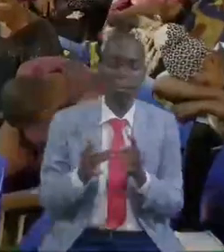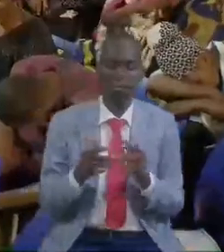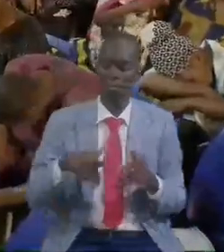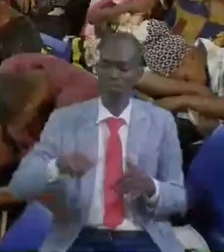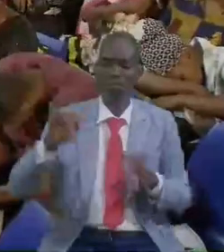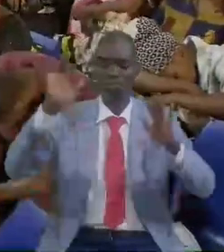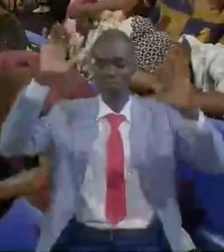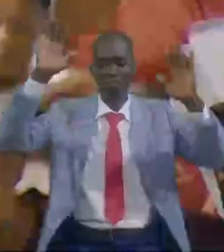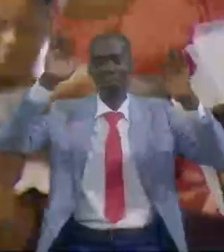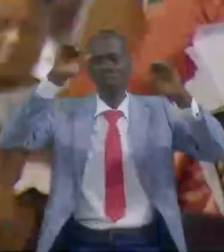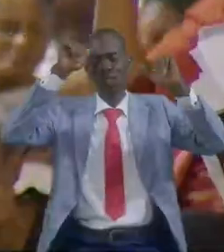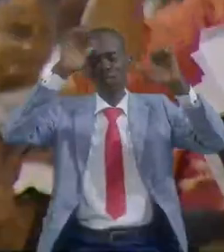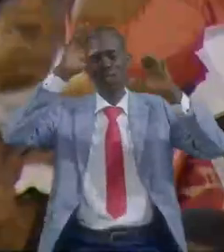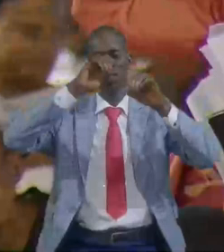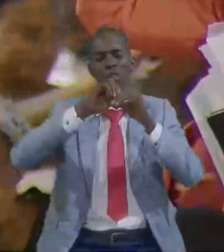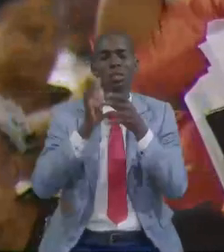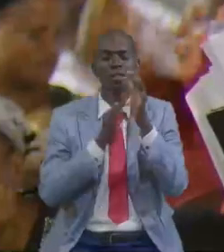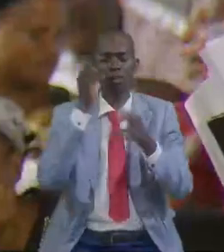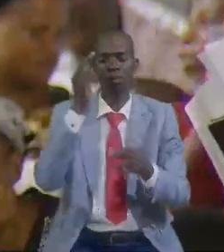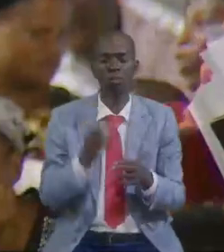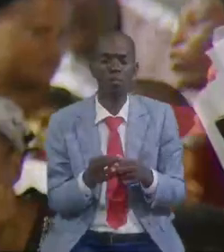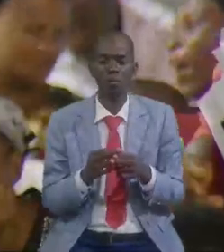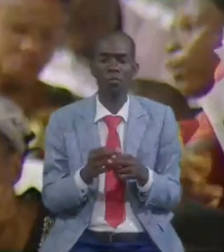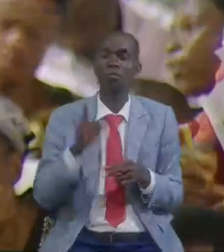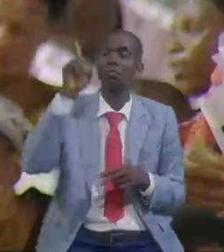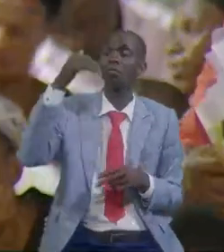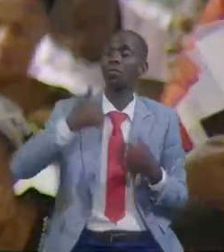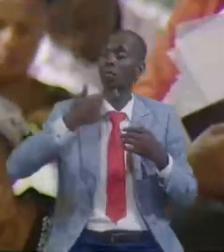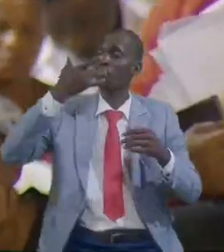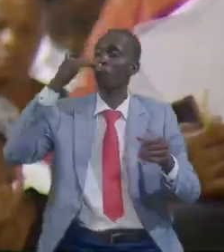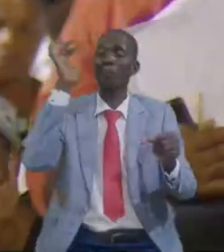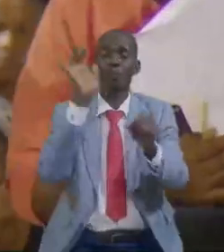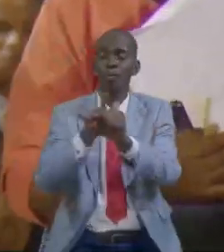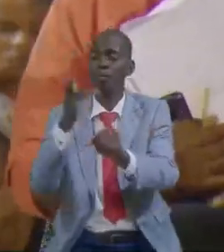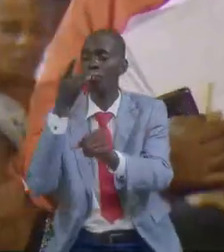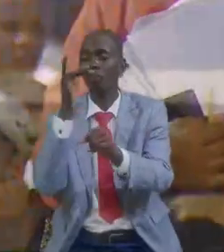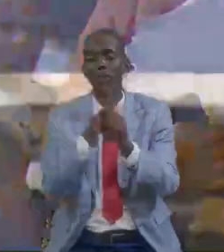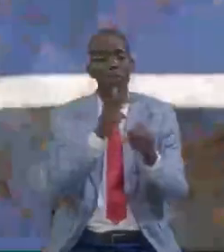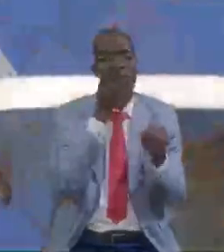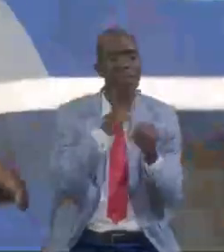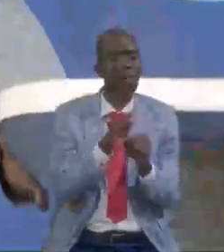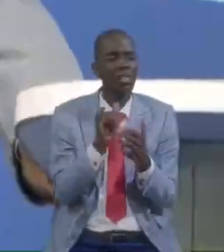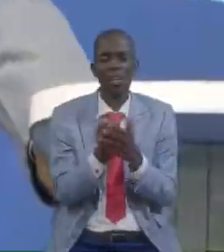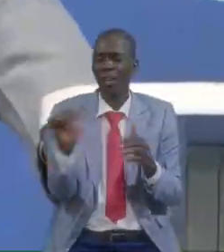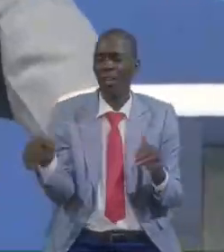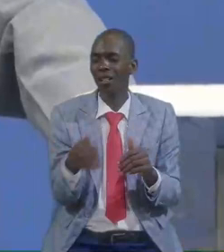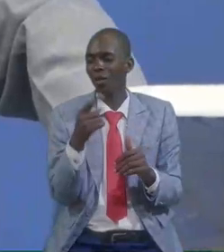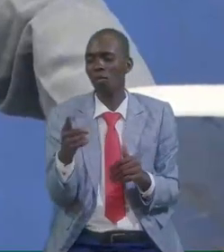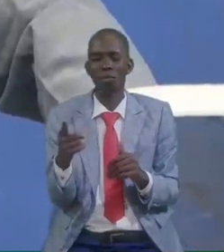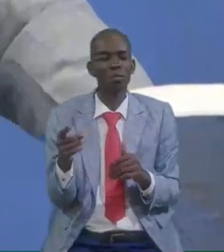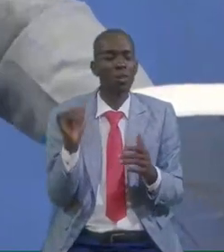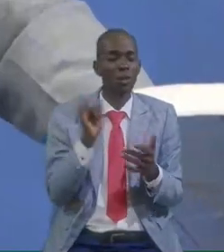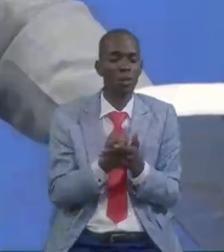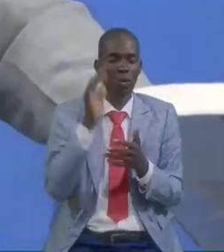Jesus' au nom name, de Jésus Christ, you have promised that whosoever will call on this